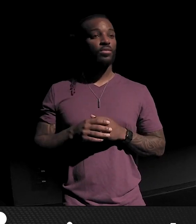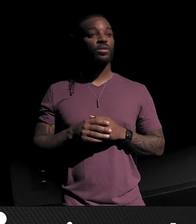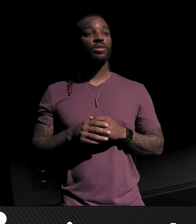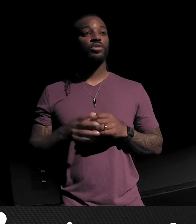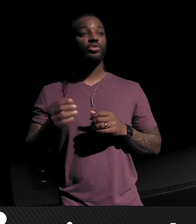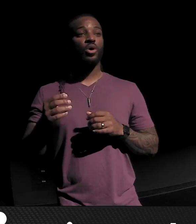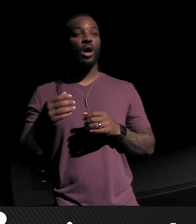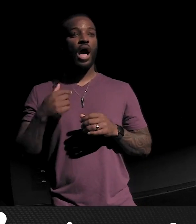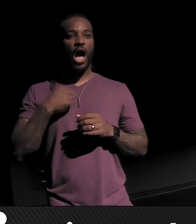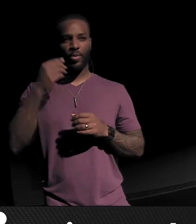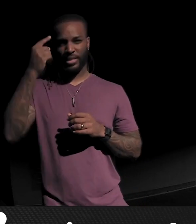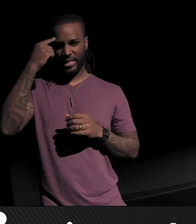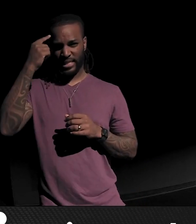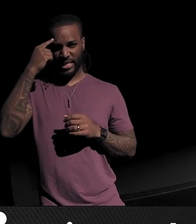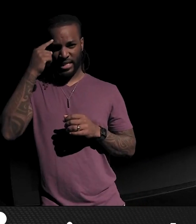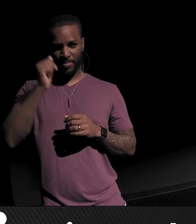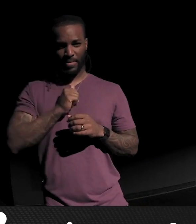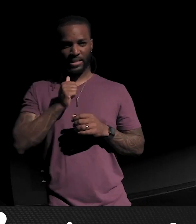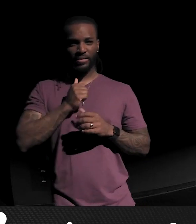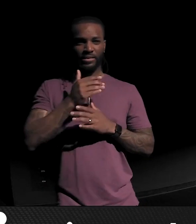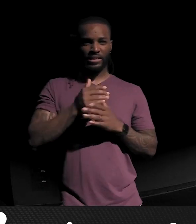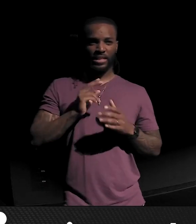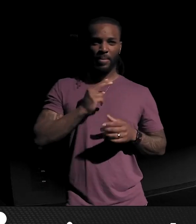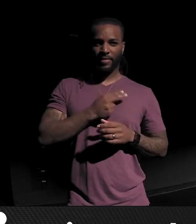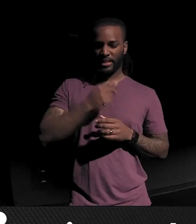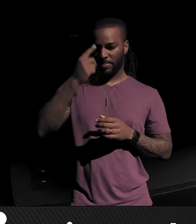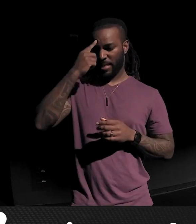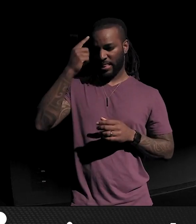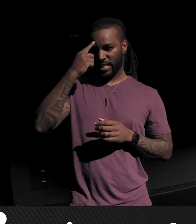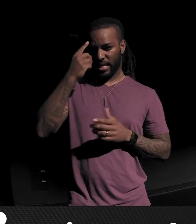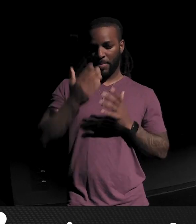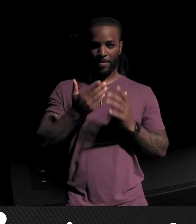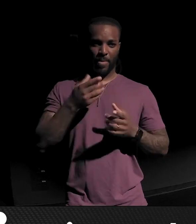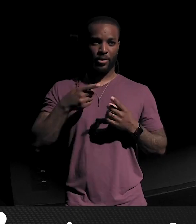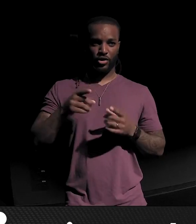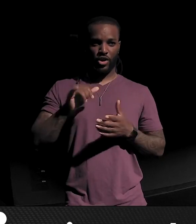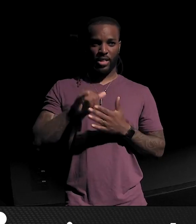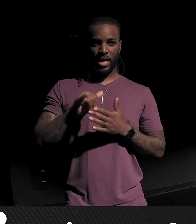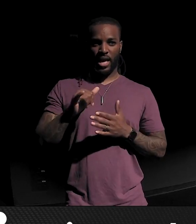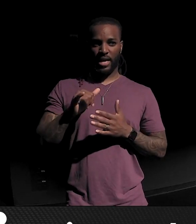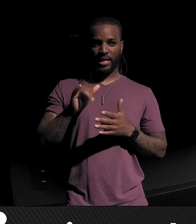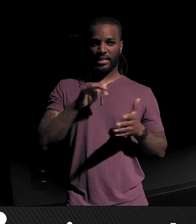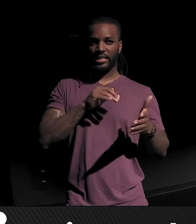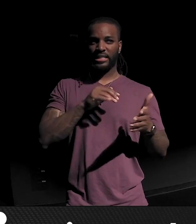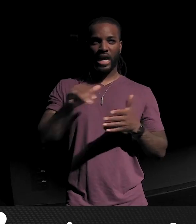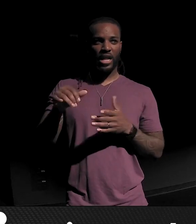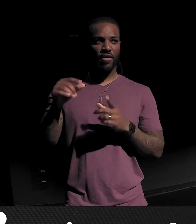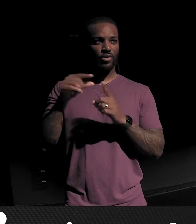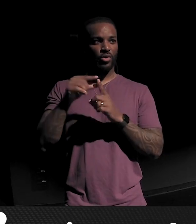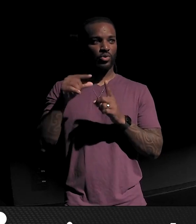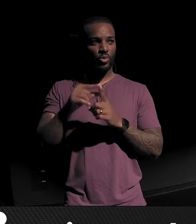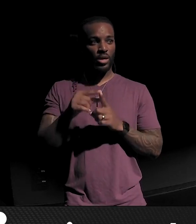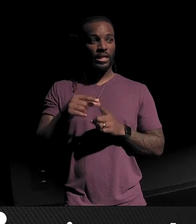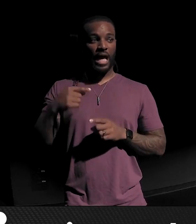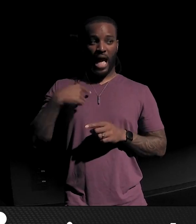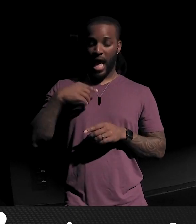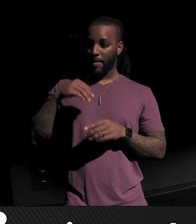to myself about some of us that might have been thinking during that study of those words, I'm in a